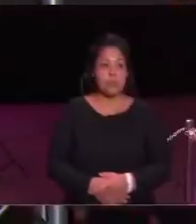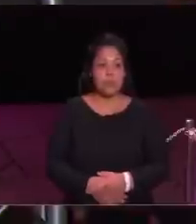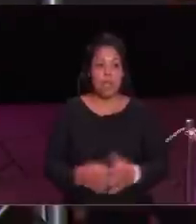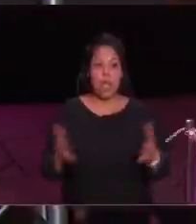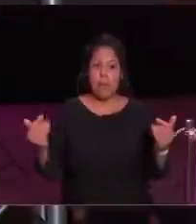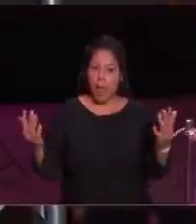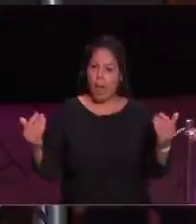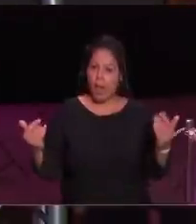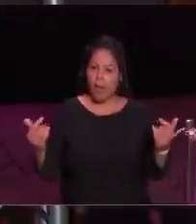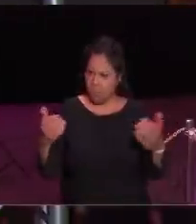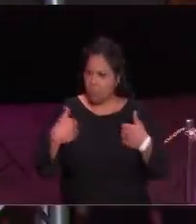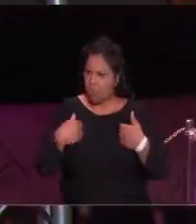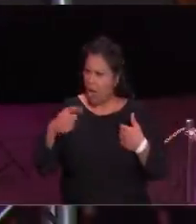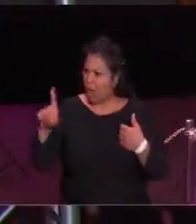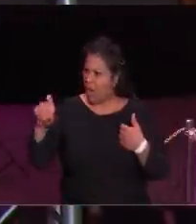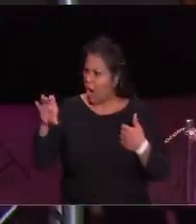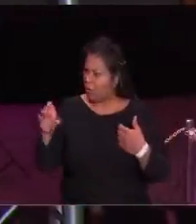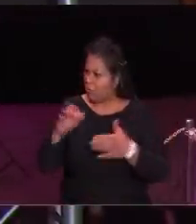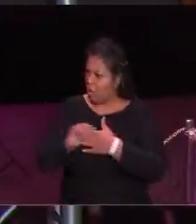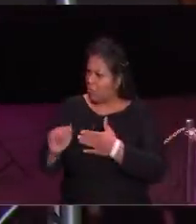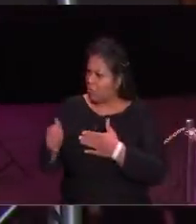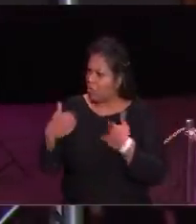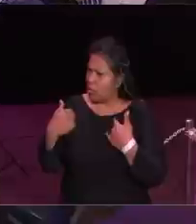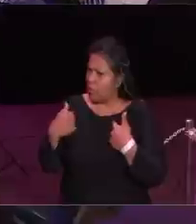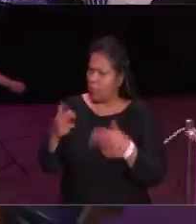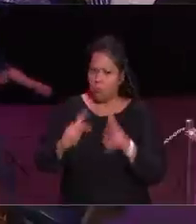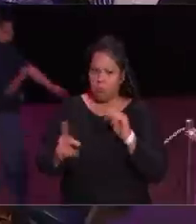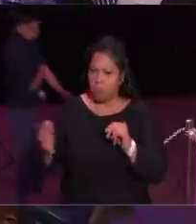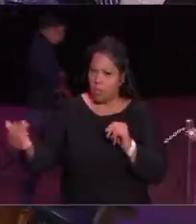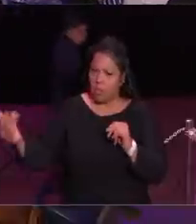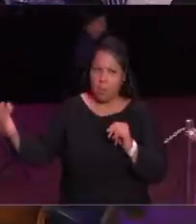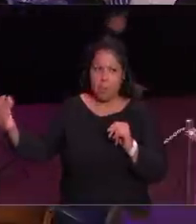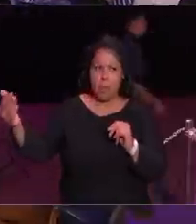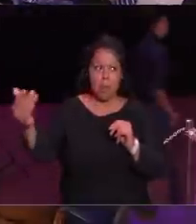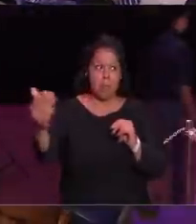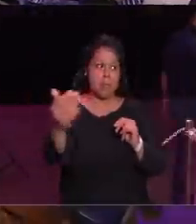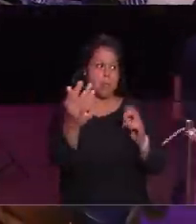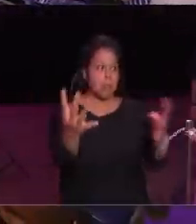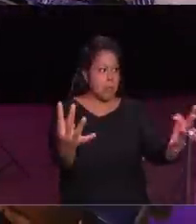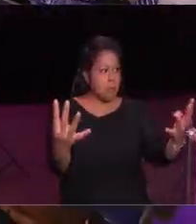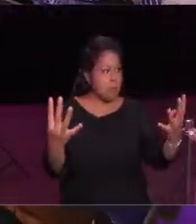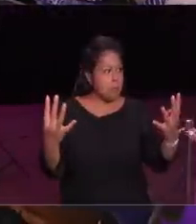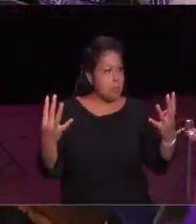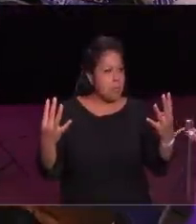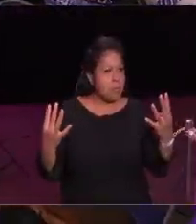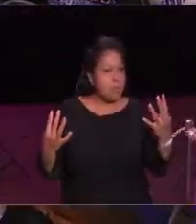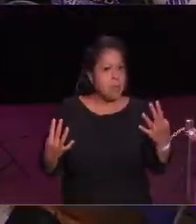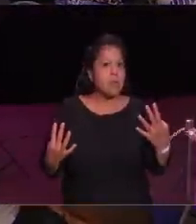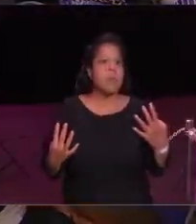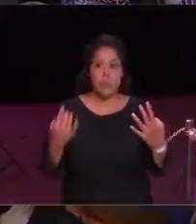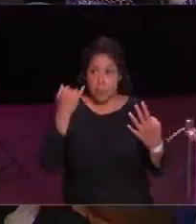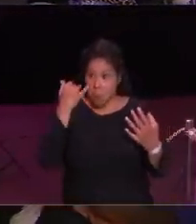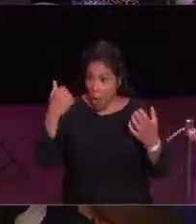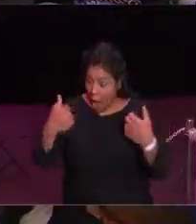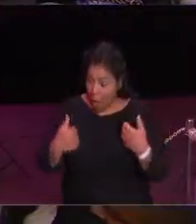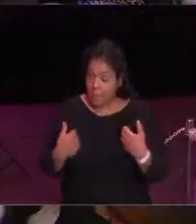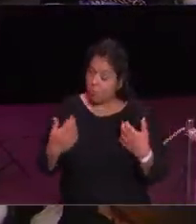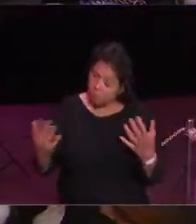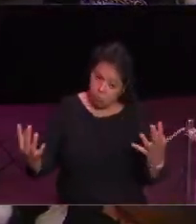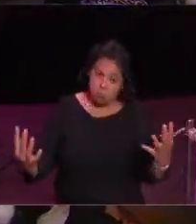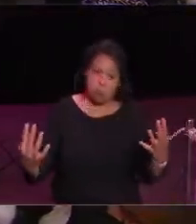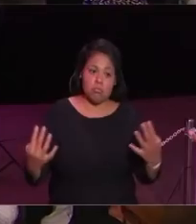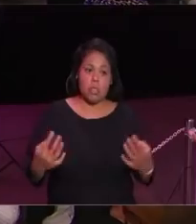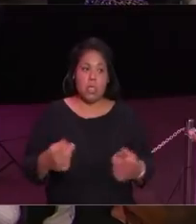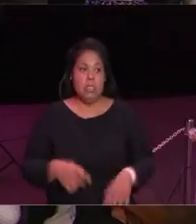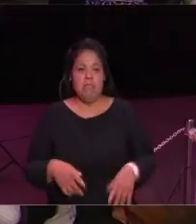Come on, you got $100, come, young people. Si usted trae $100, ¿por qué no pasa en este día? Quickly,